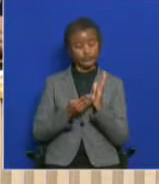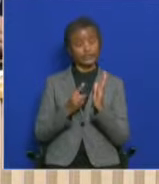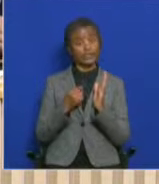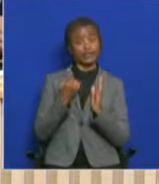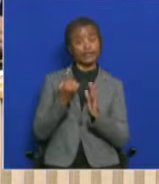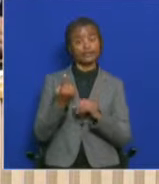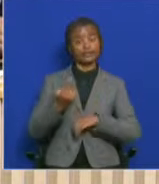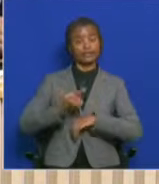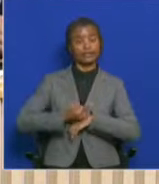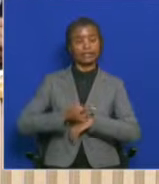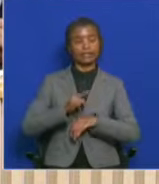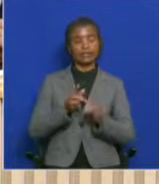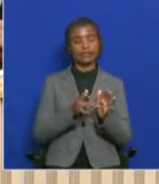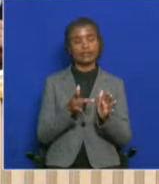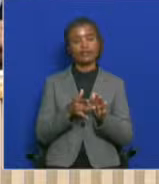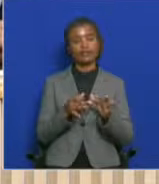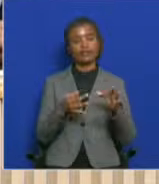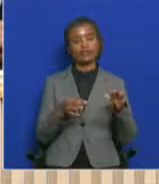5941,